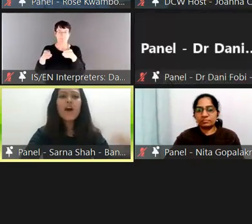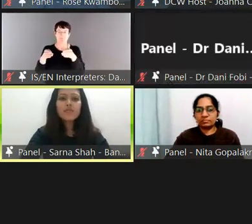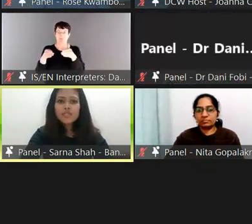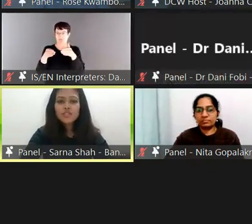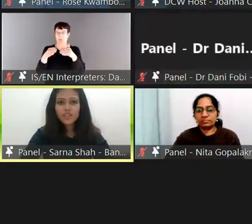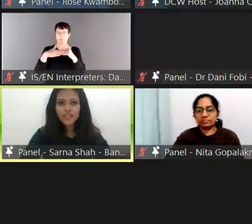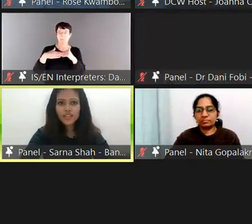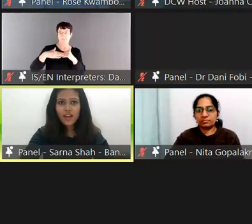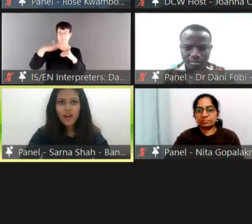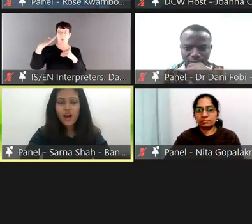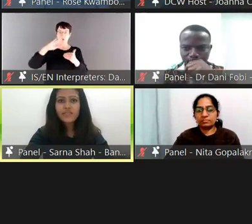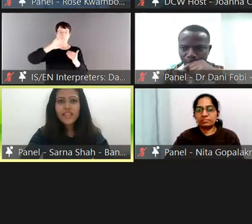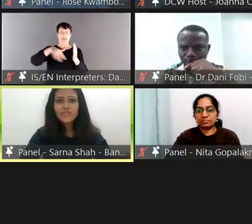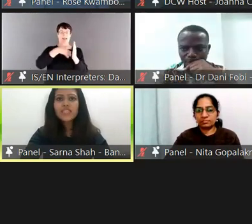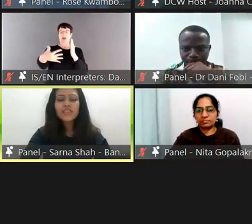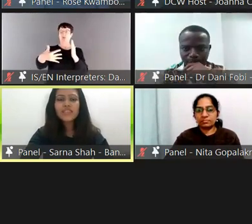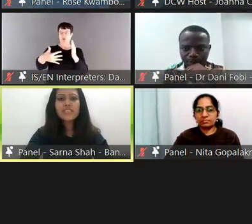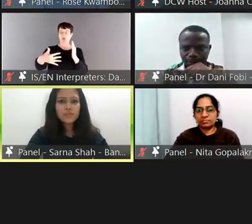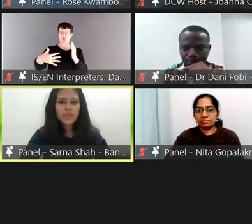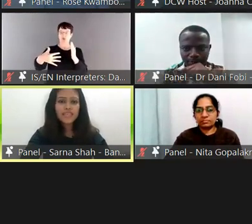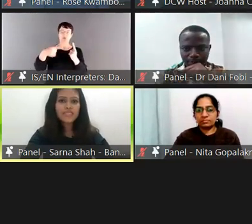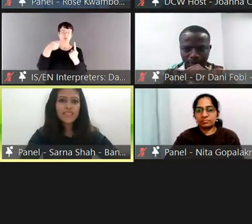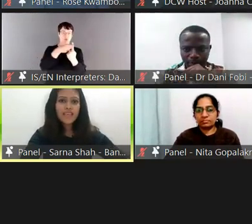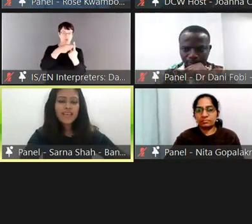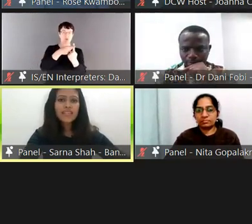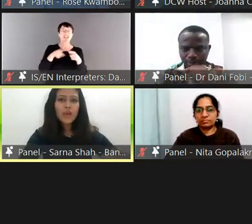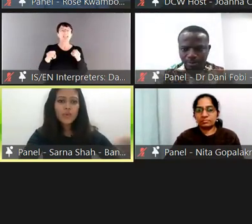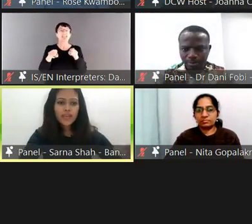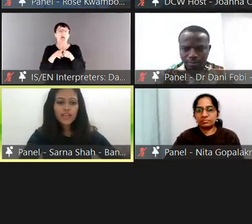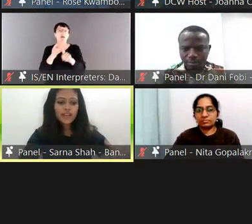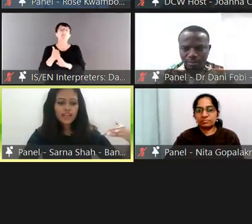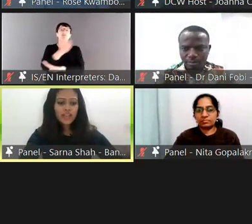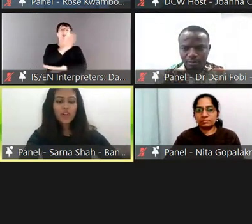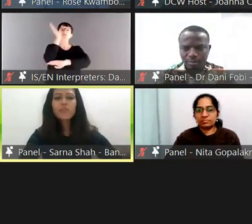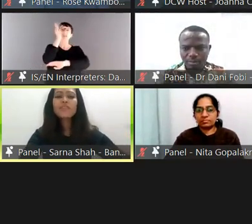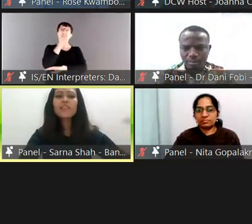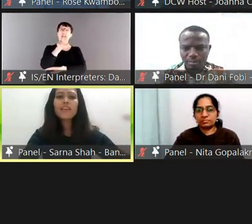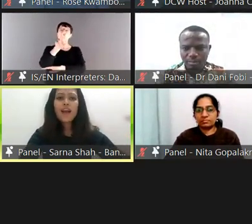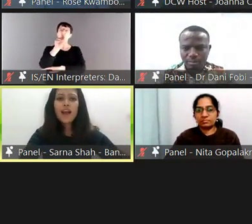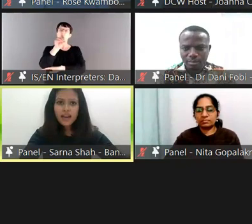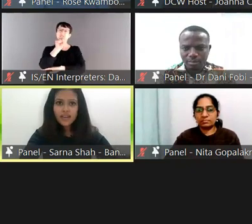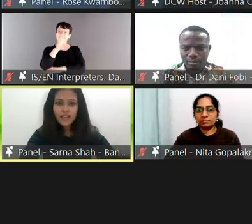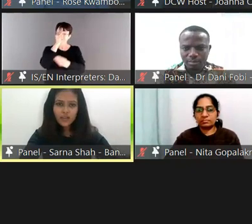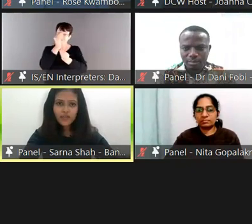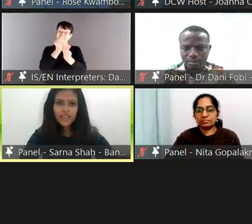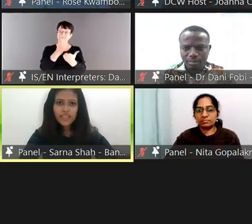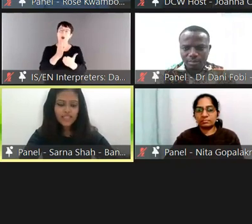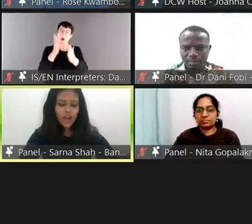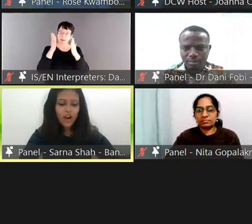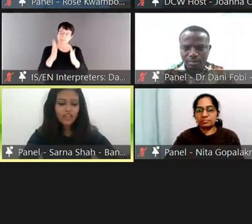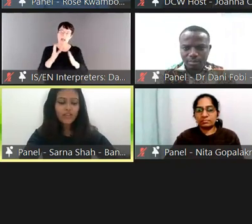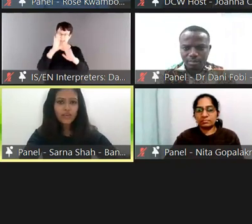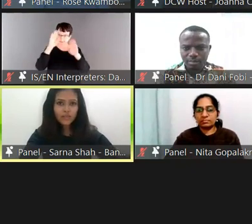the foundation of deaf children's speech. They will develop the other